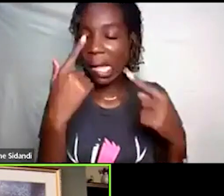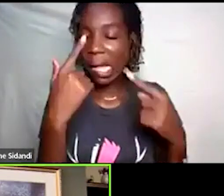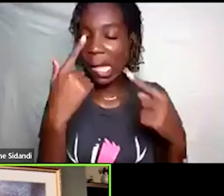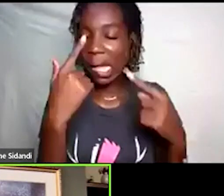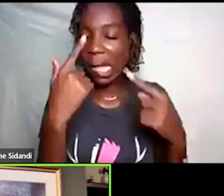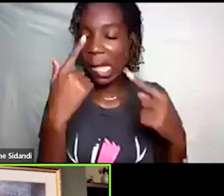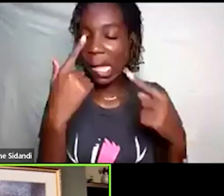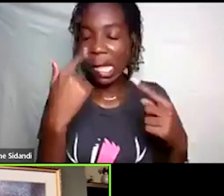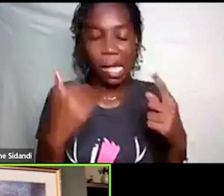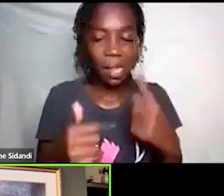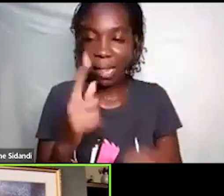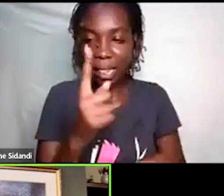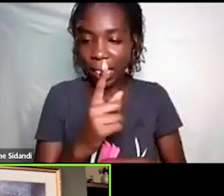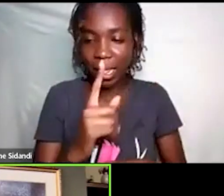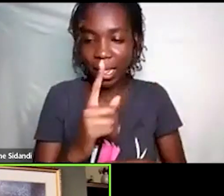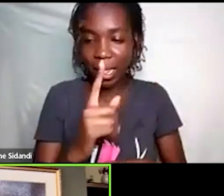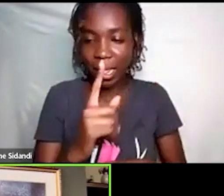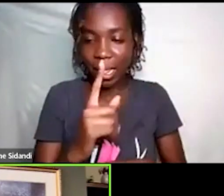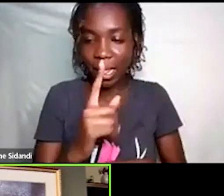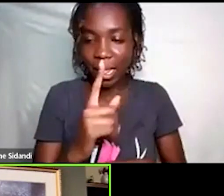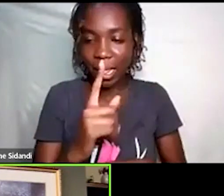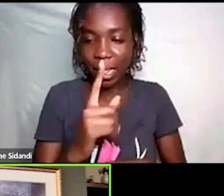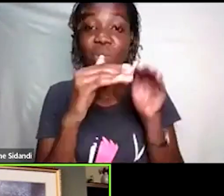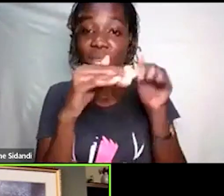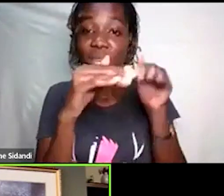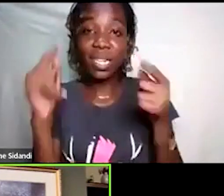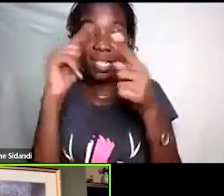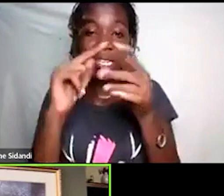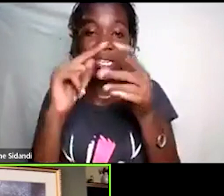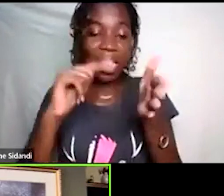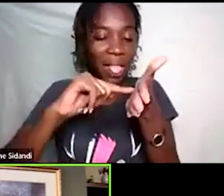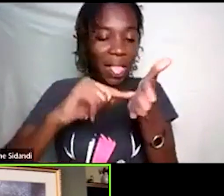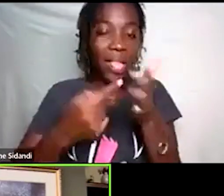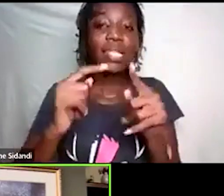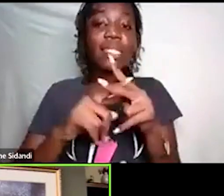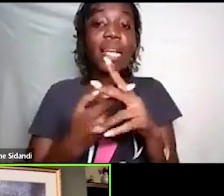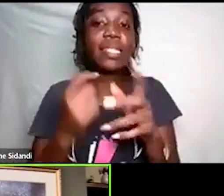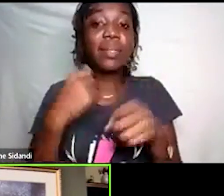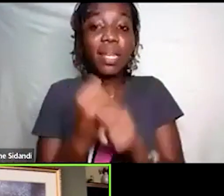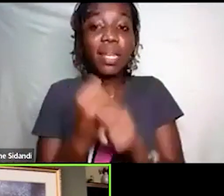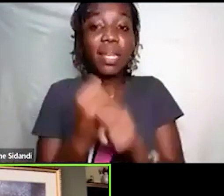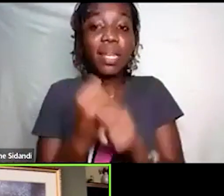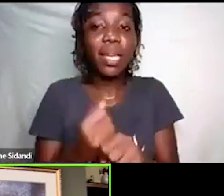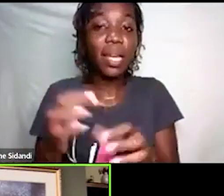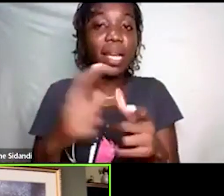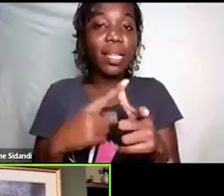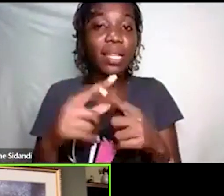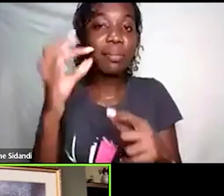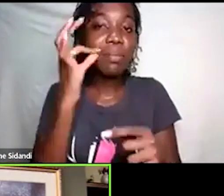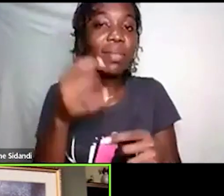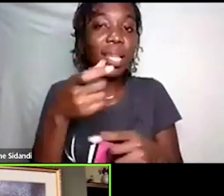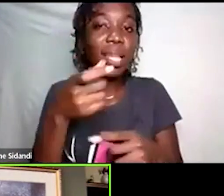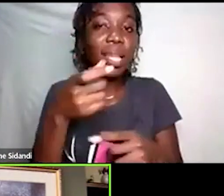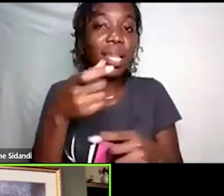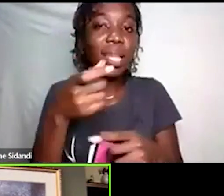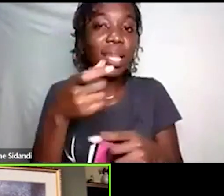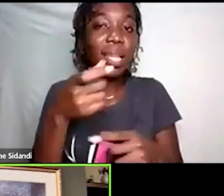Yeah. Wait until the honey starts making and the bees pro increase before you bring them to the hive.